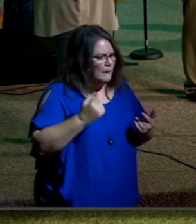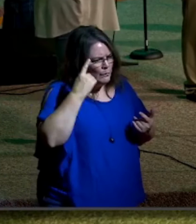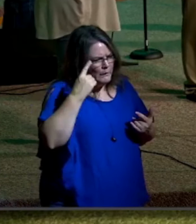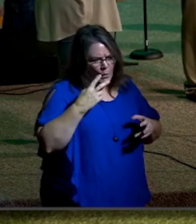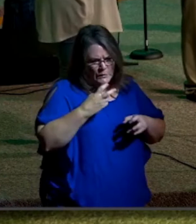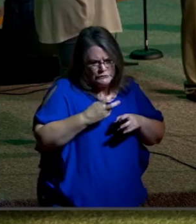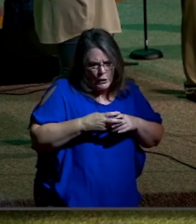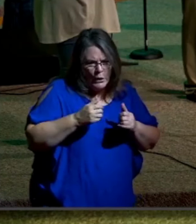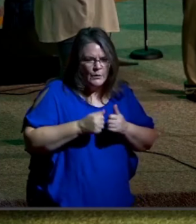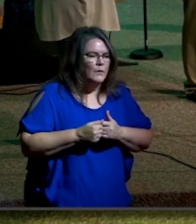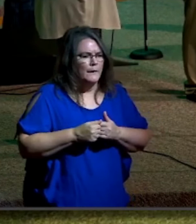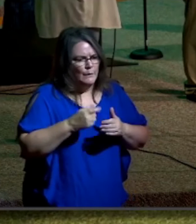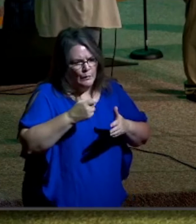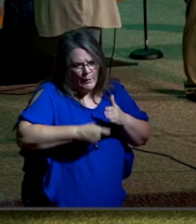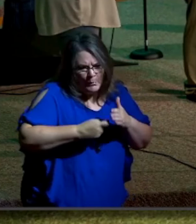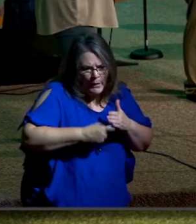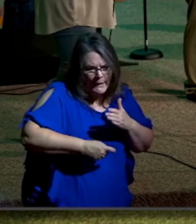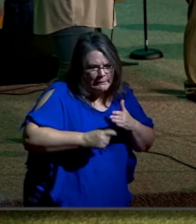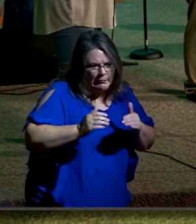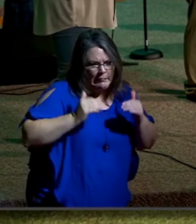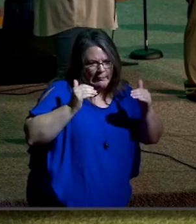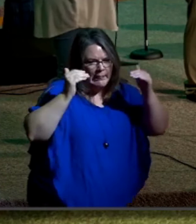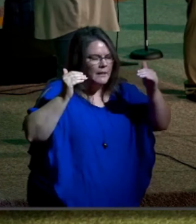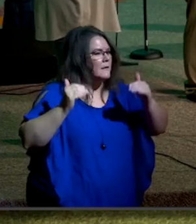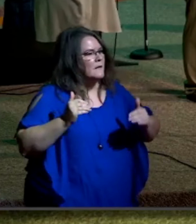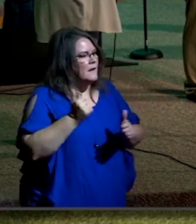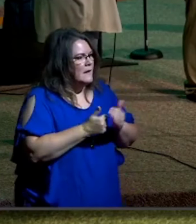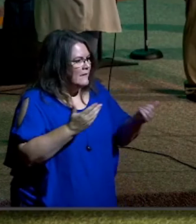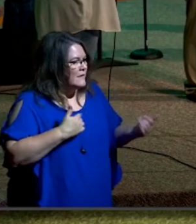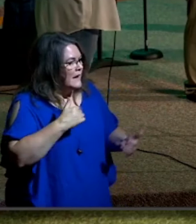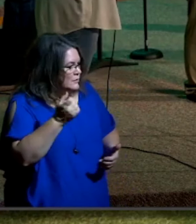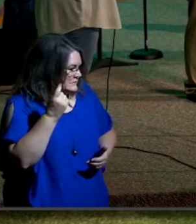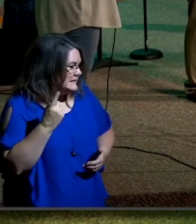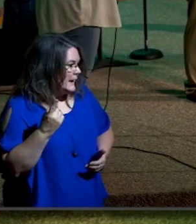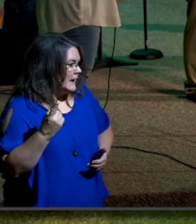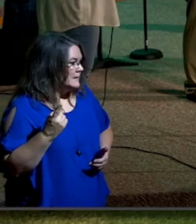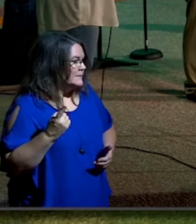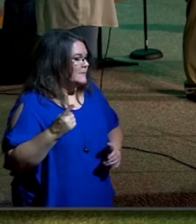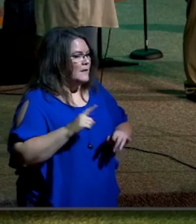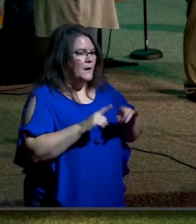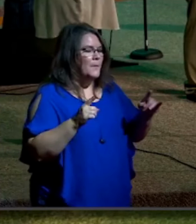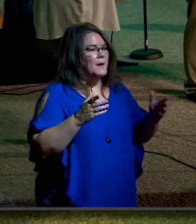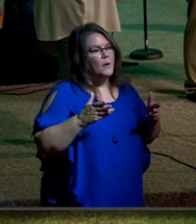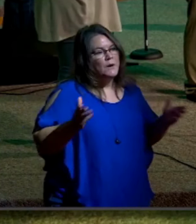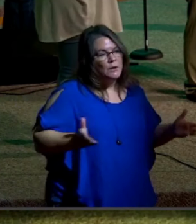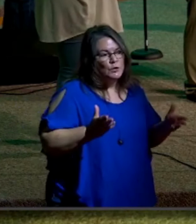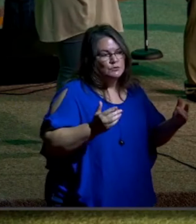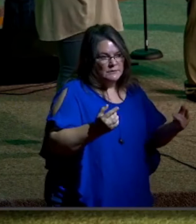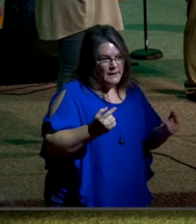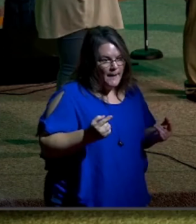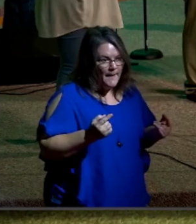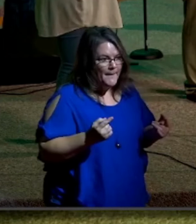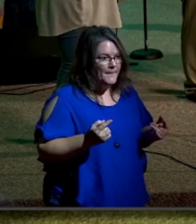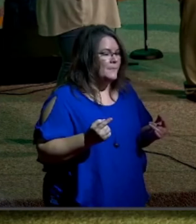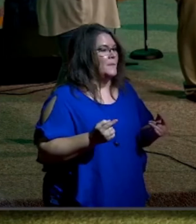with the grocery prices and everything that's going on, I understand. But I want to encourage you to come and get prayer